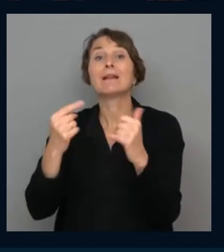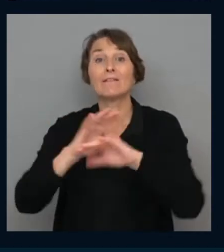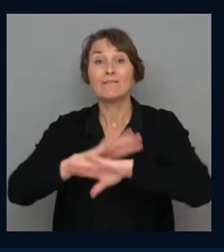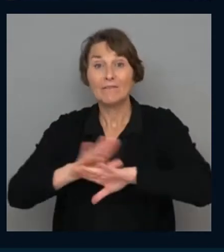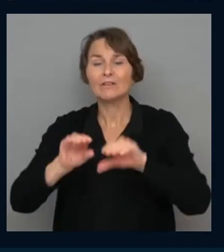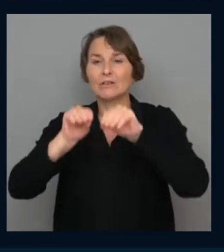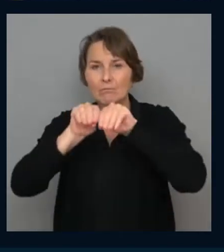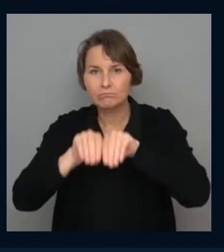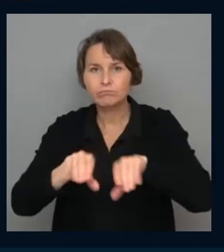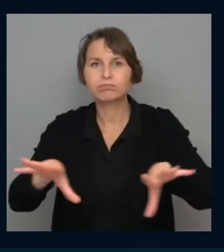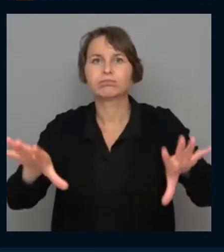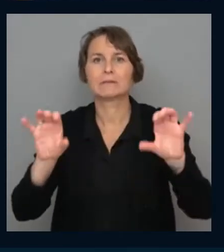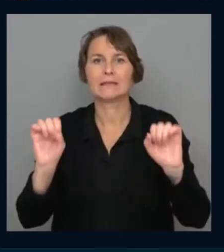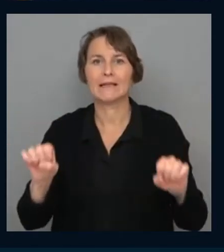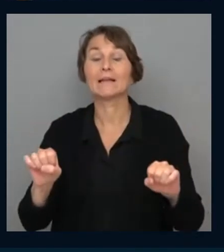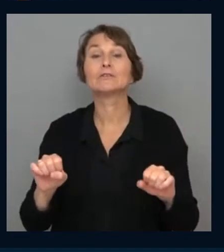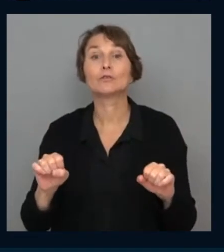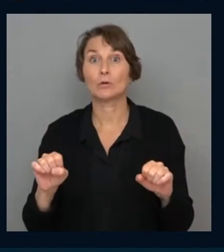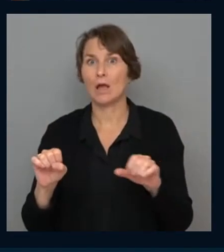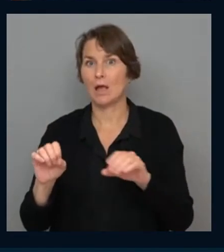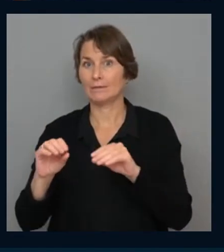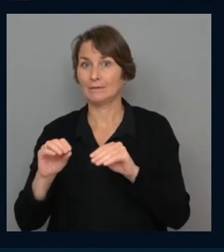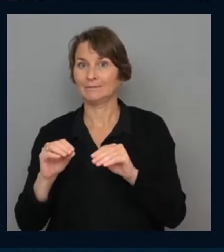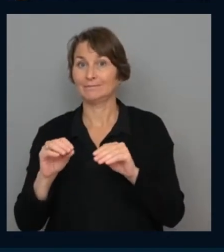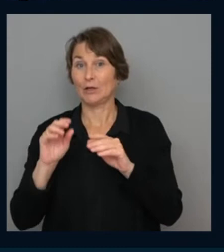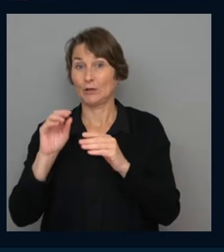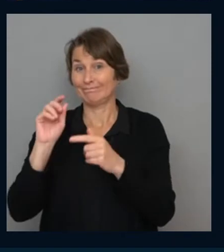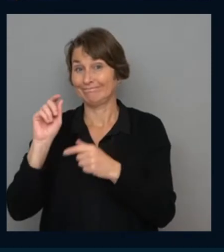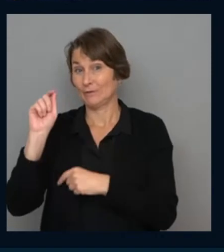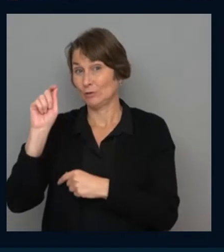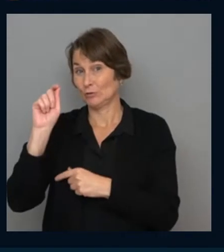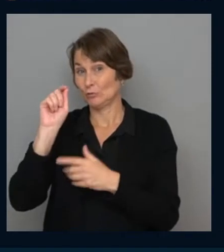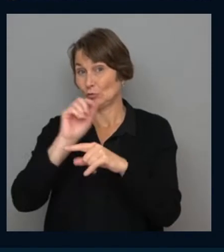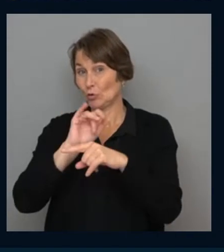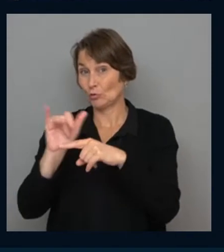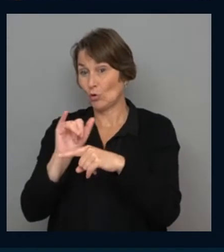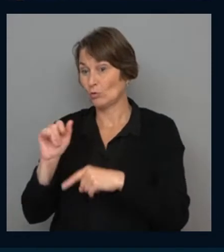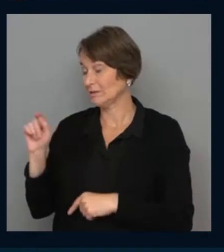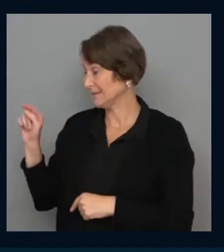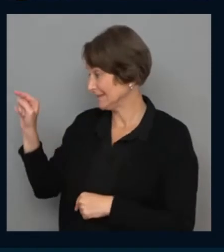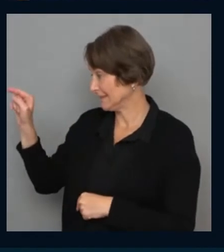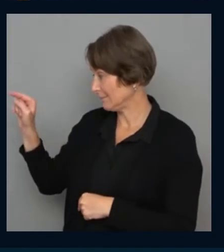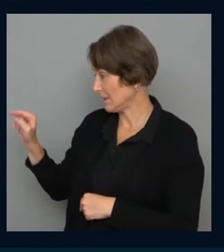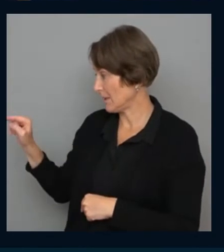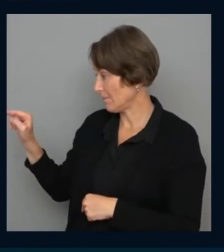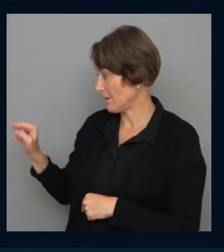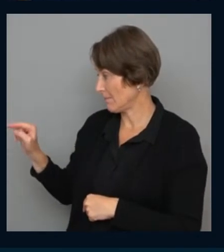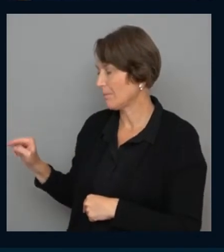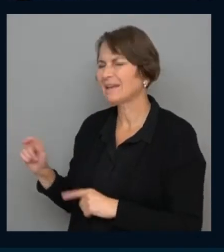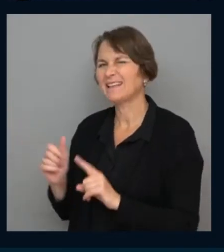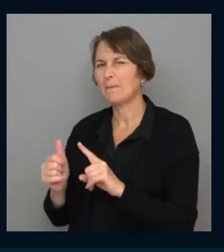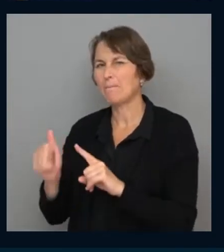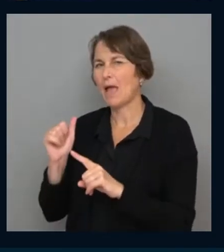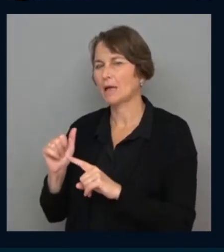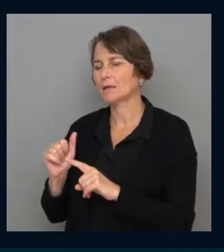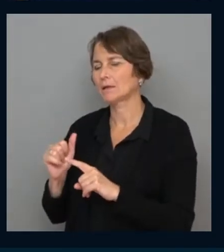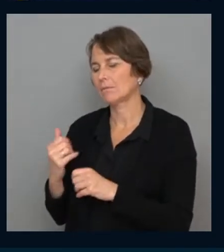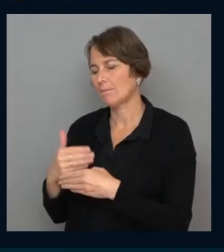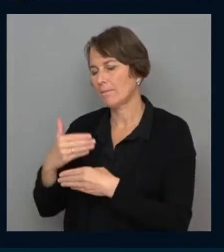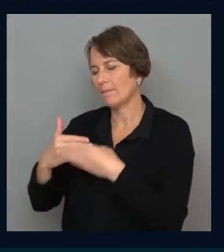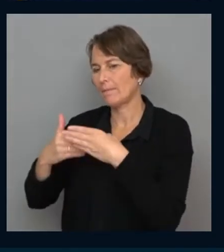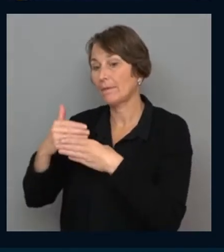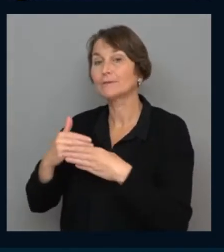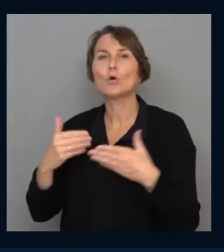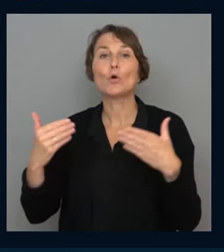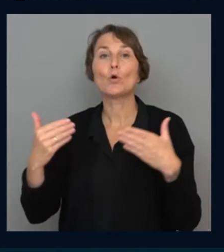I want to release this code into our environment. I'm going to go down to the Releases tab here while our code's building, let that build in the background. And I'm going to create a new